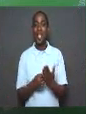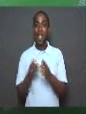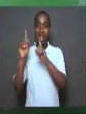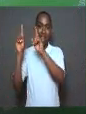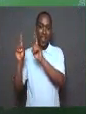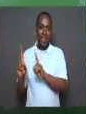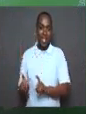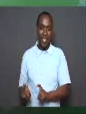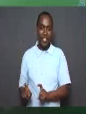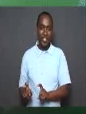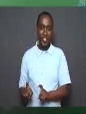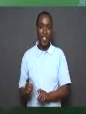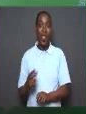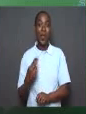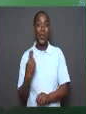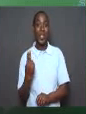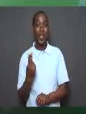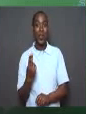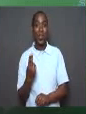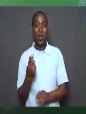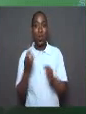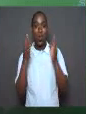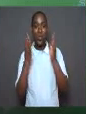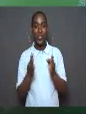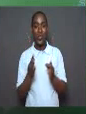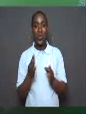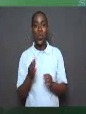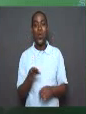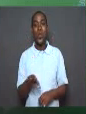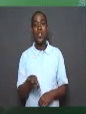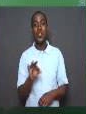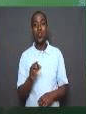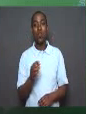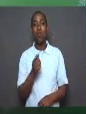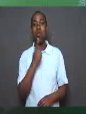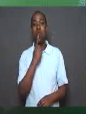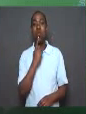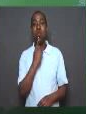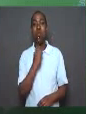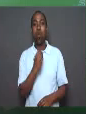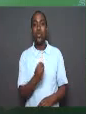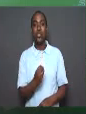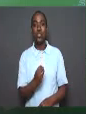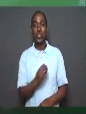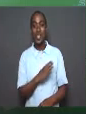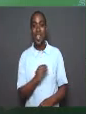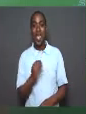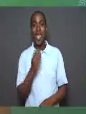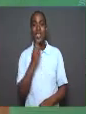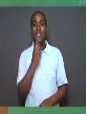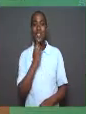tests used to determine the presence of glucose and